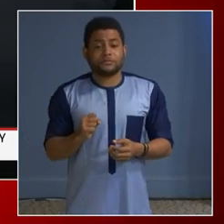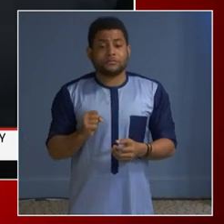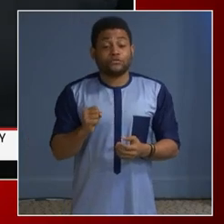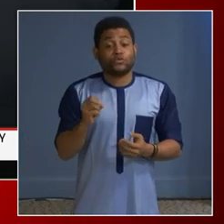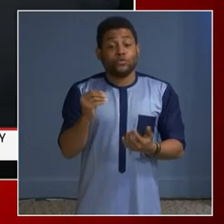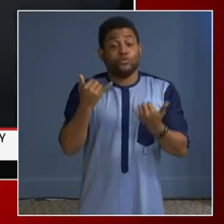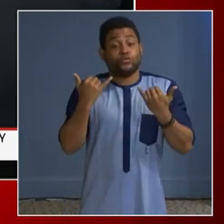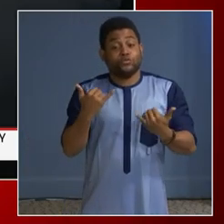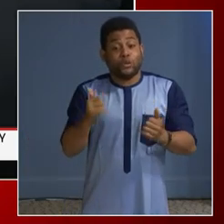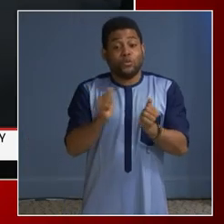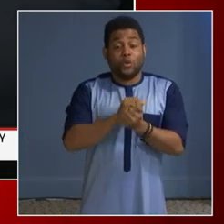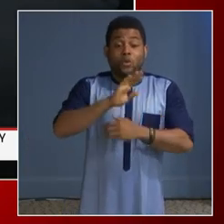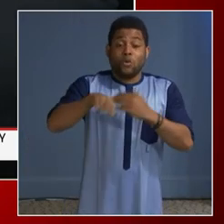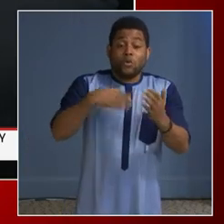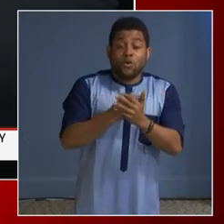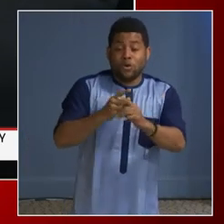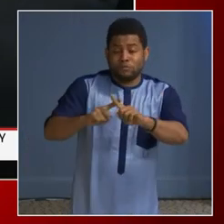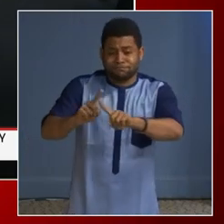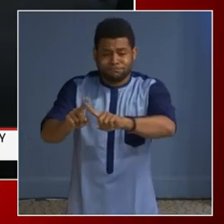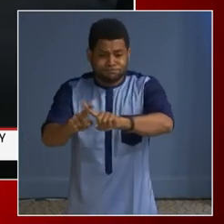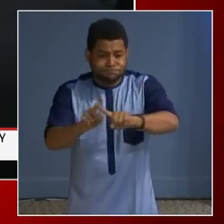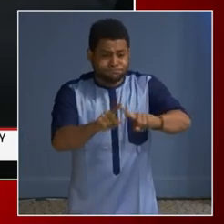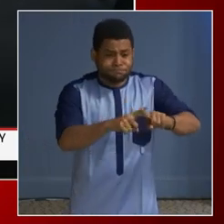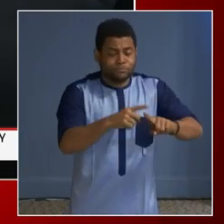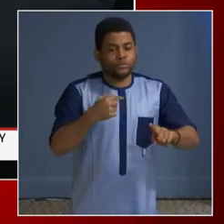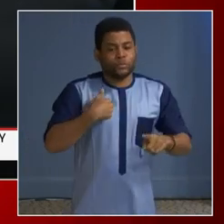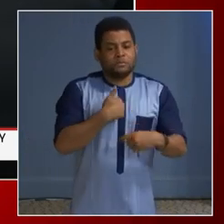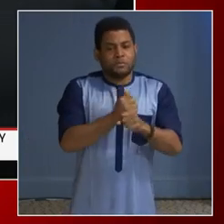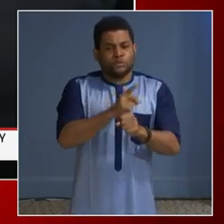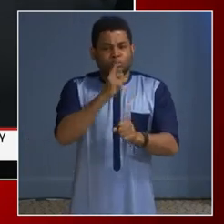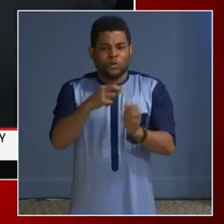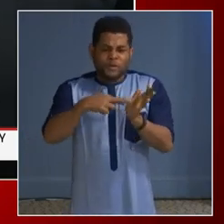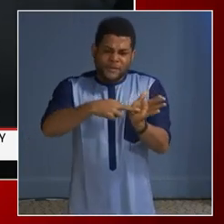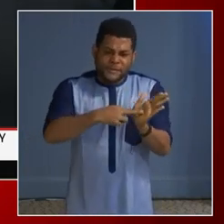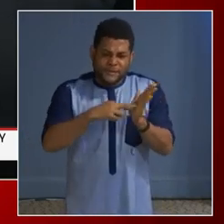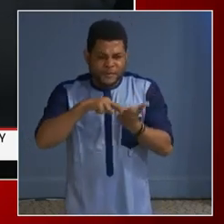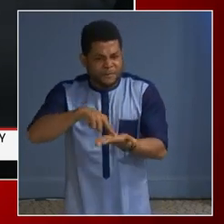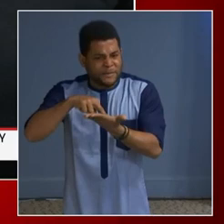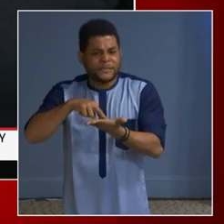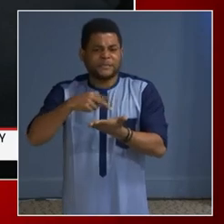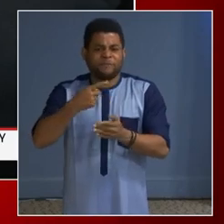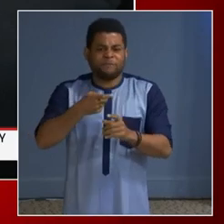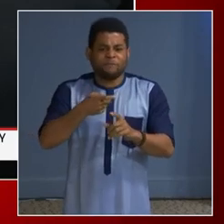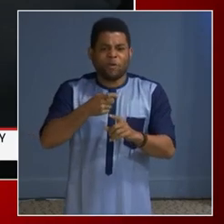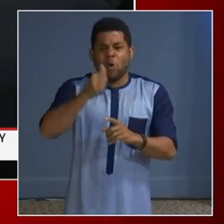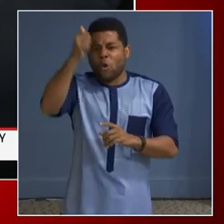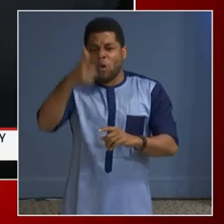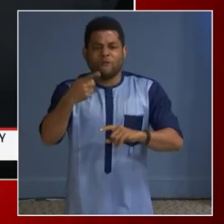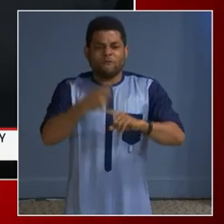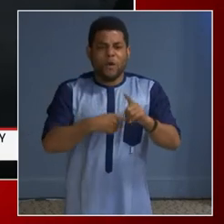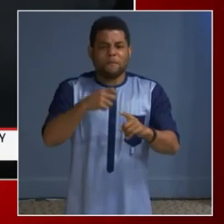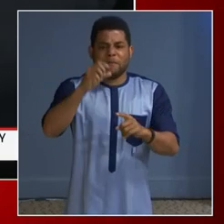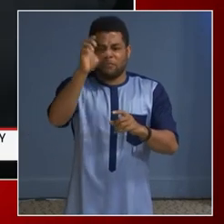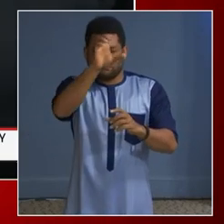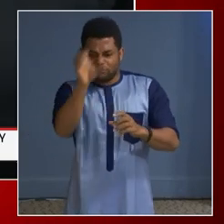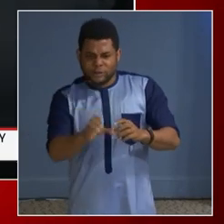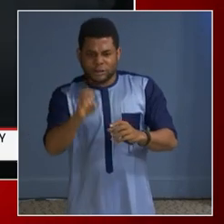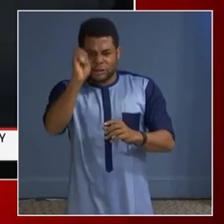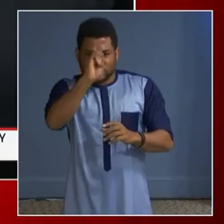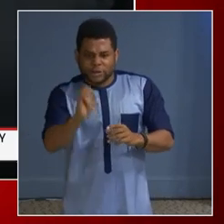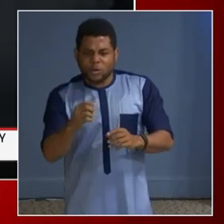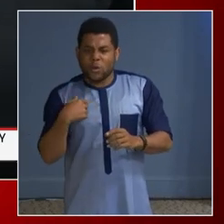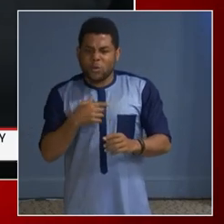Chiefs Association, we brought together representatives from cities up and down the East Coast and across the country to share